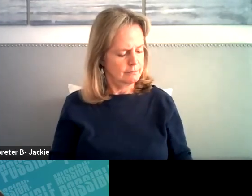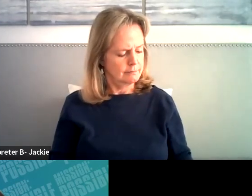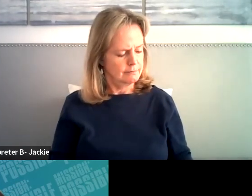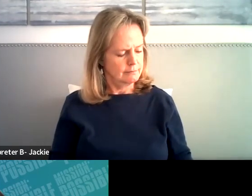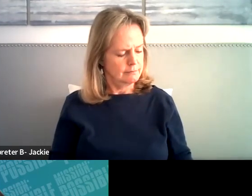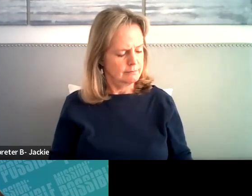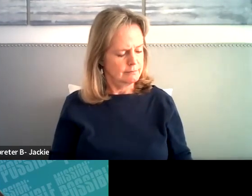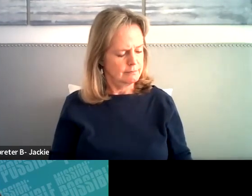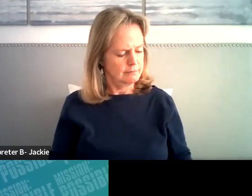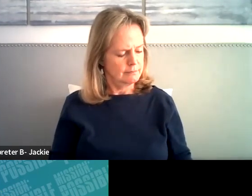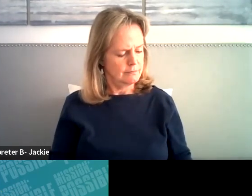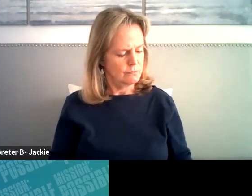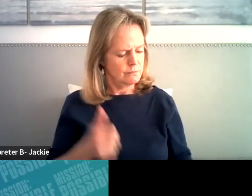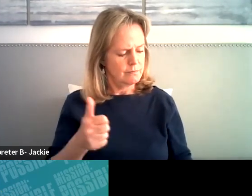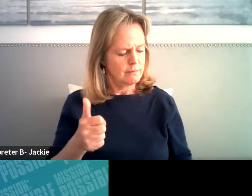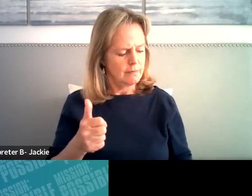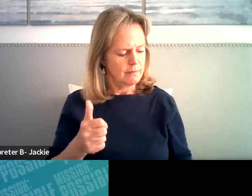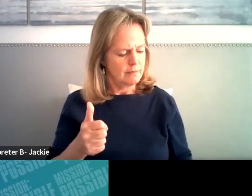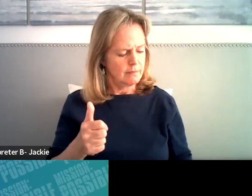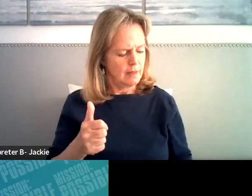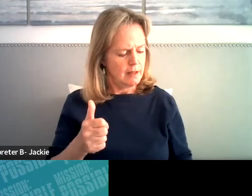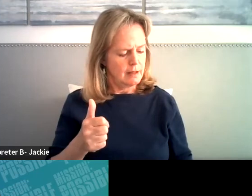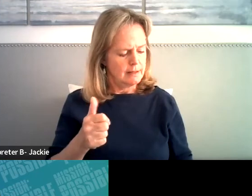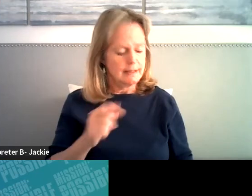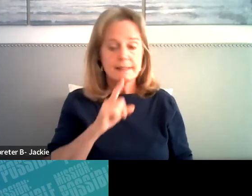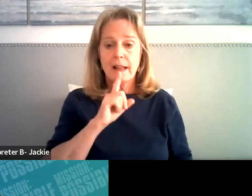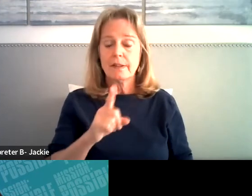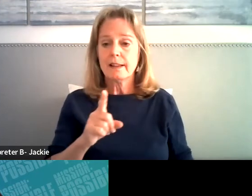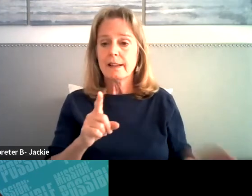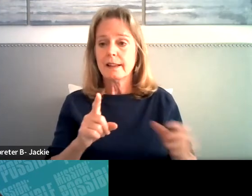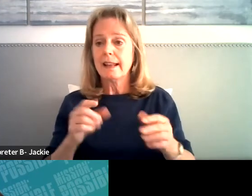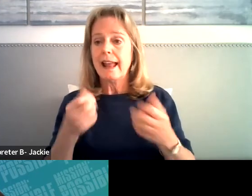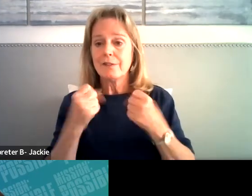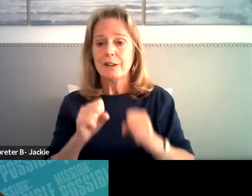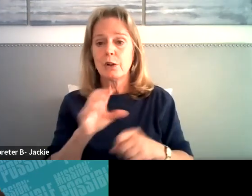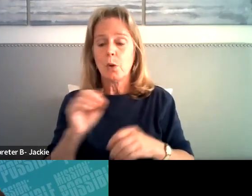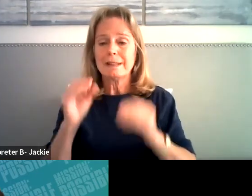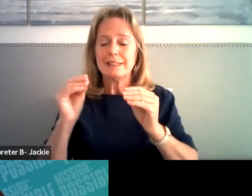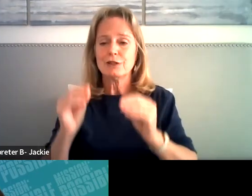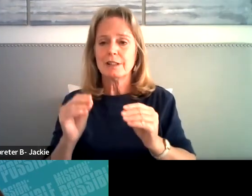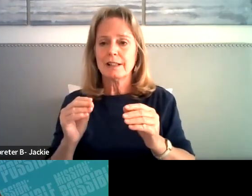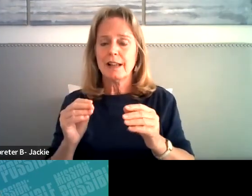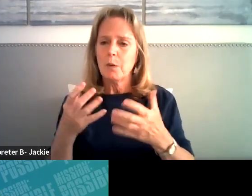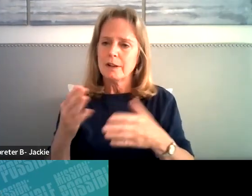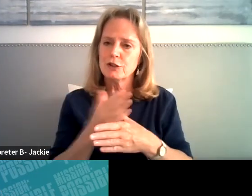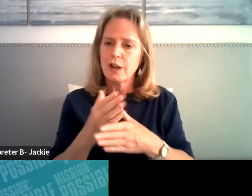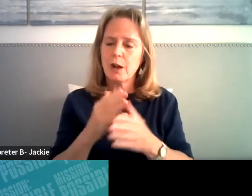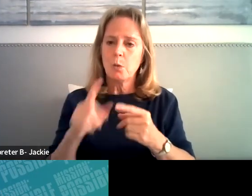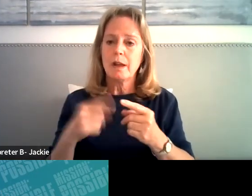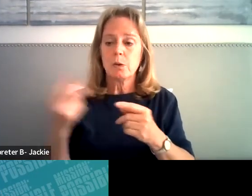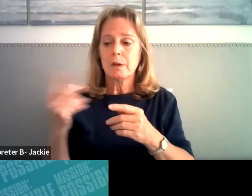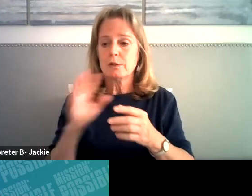Well, it is definitely a team effort in co-teaching. I just want to share that when we talk